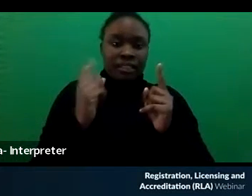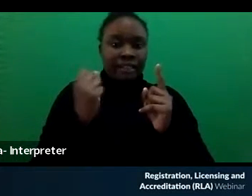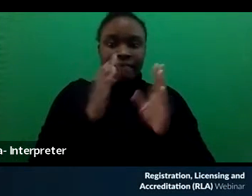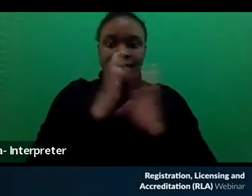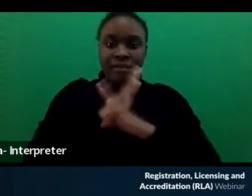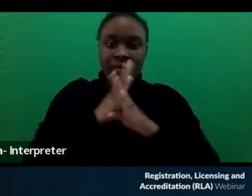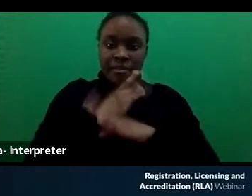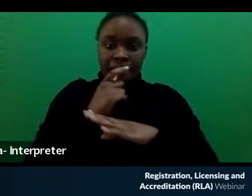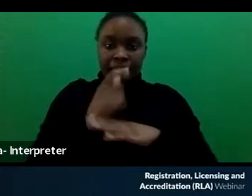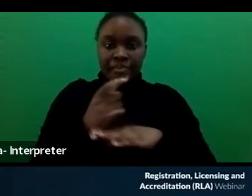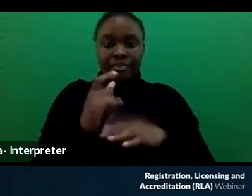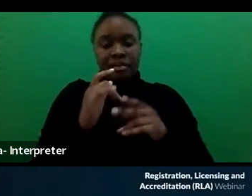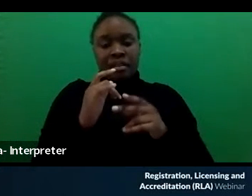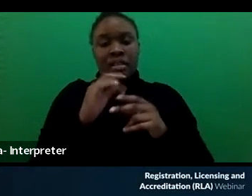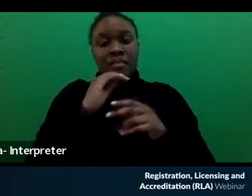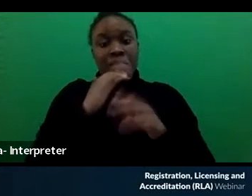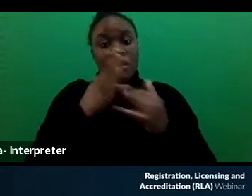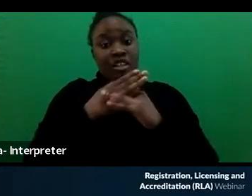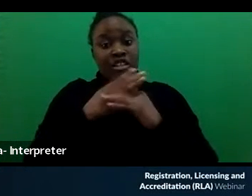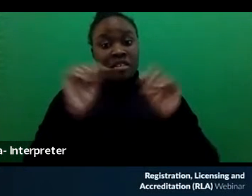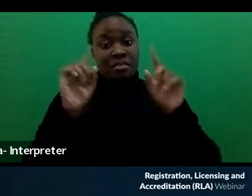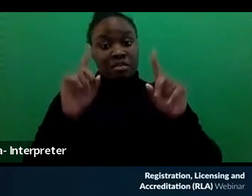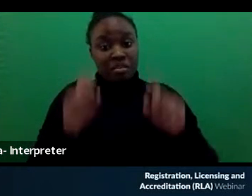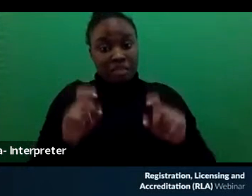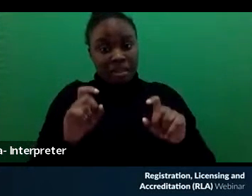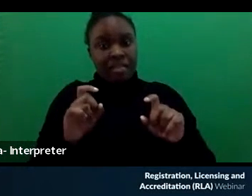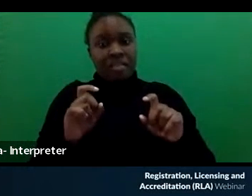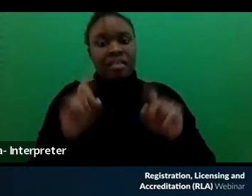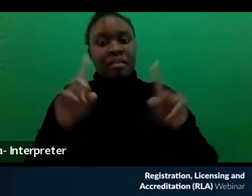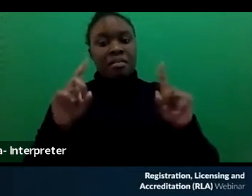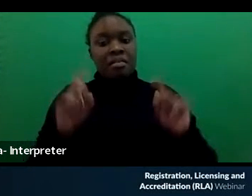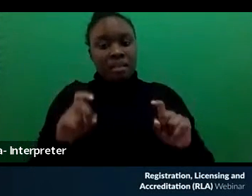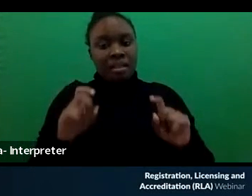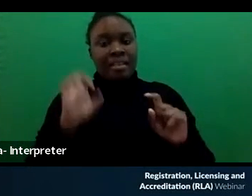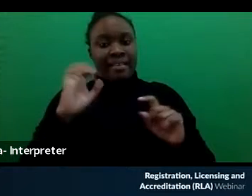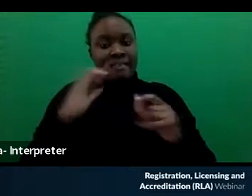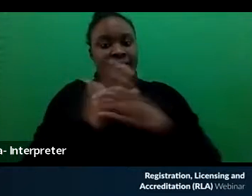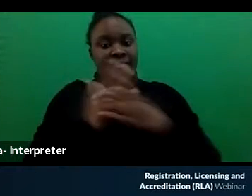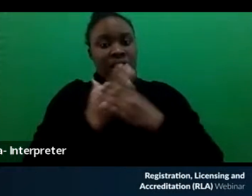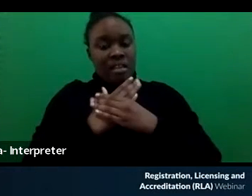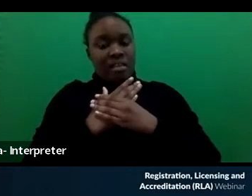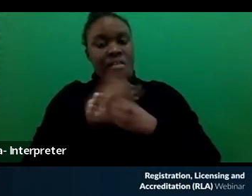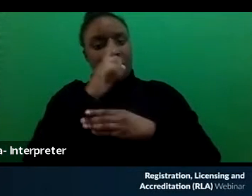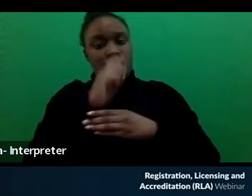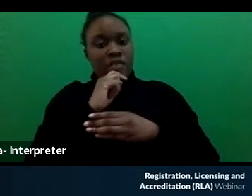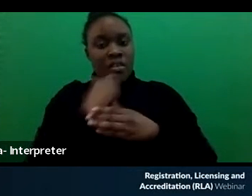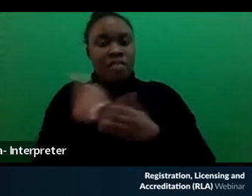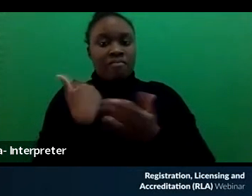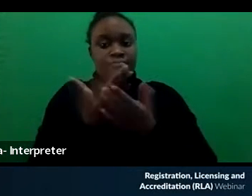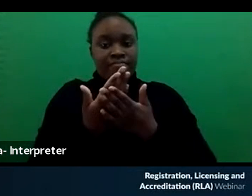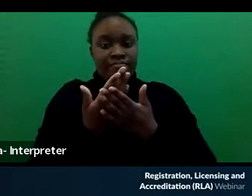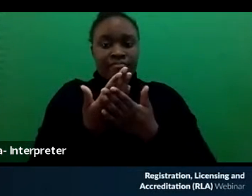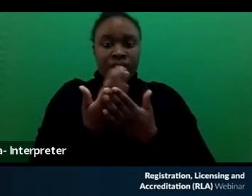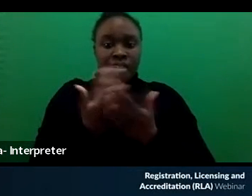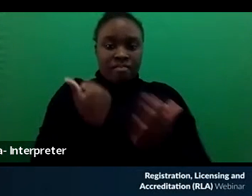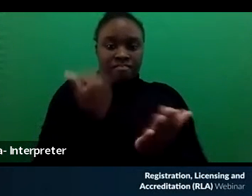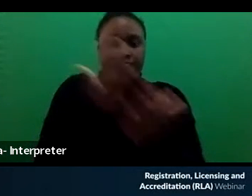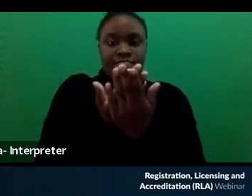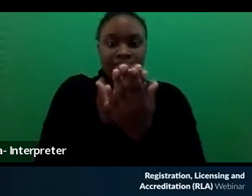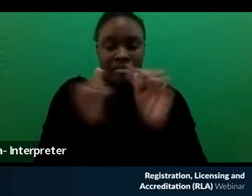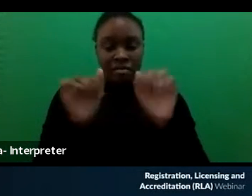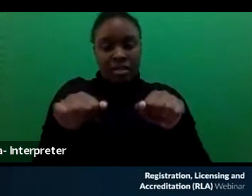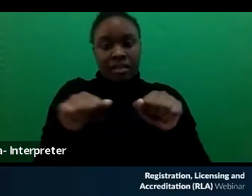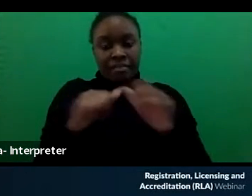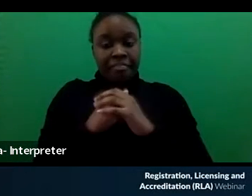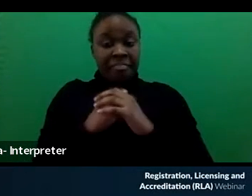to the principal's e-filing profile in order to submit applications on their behalf. If